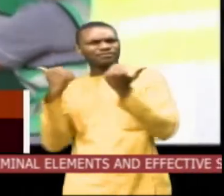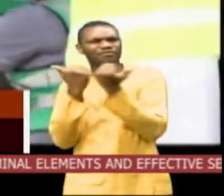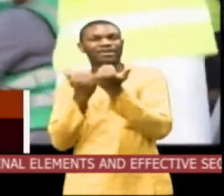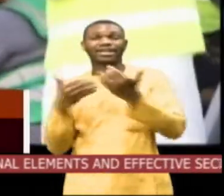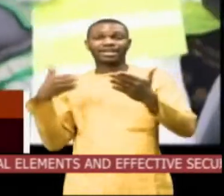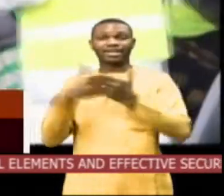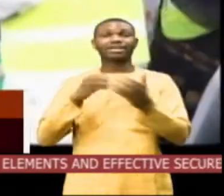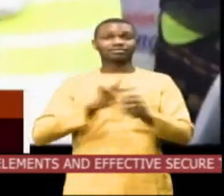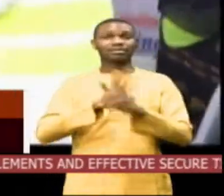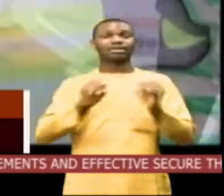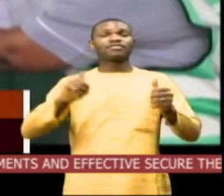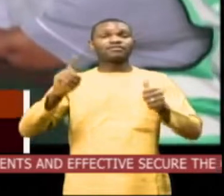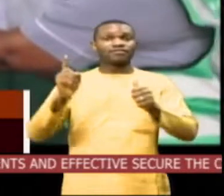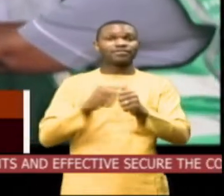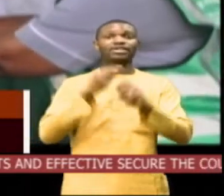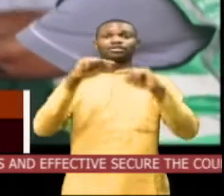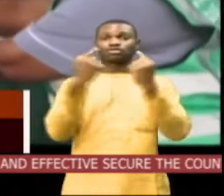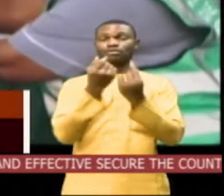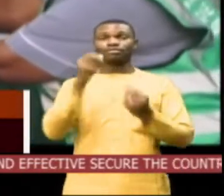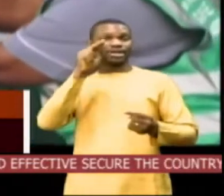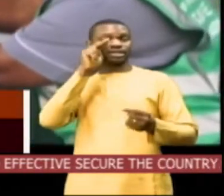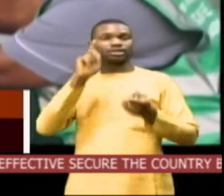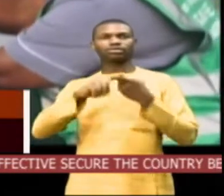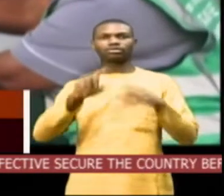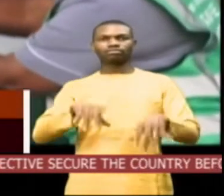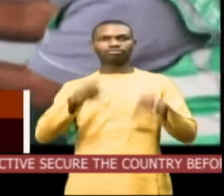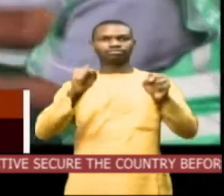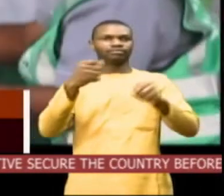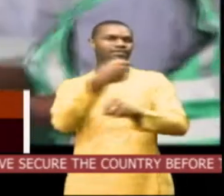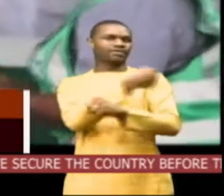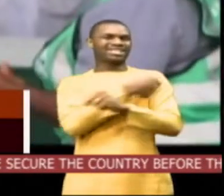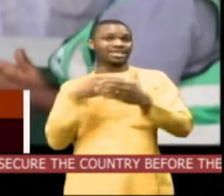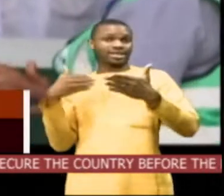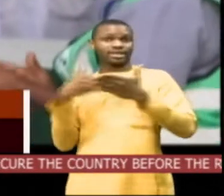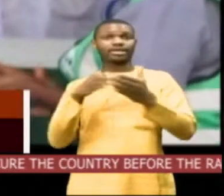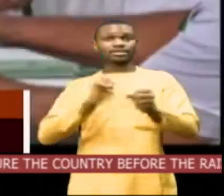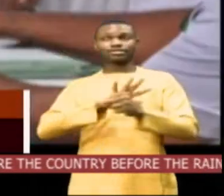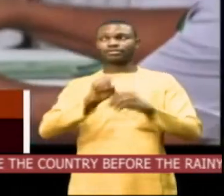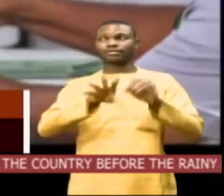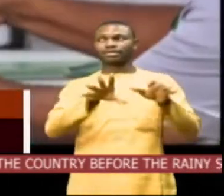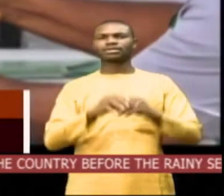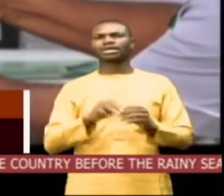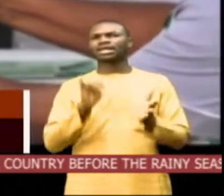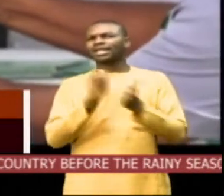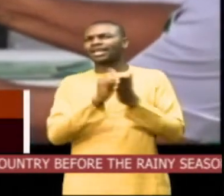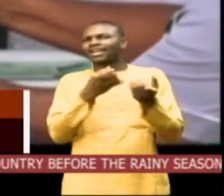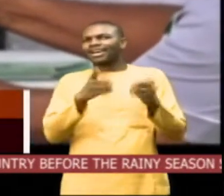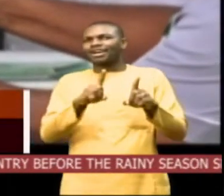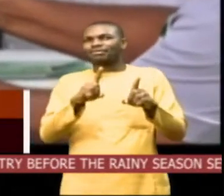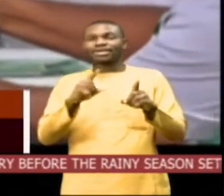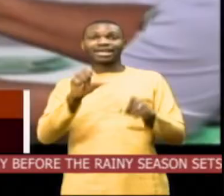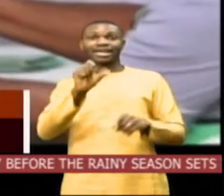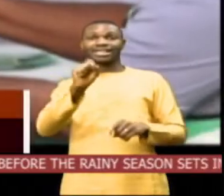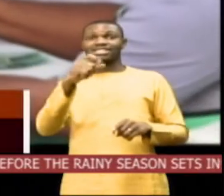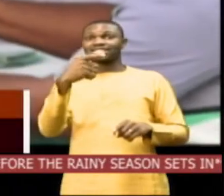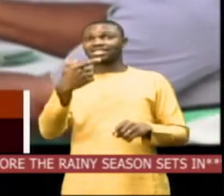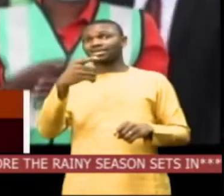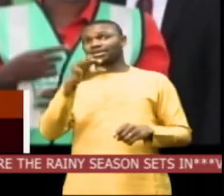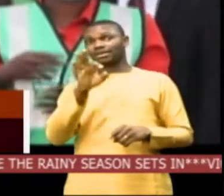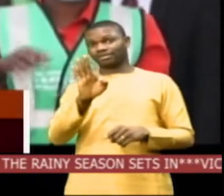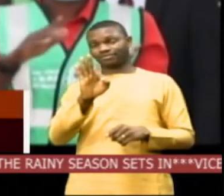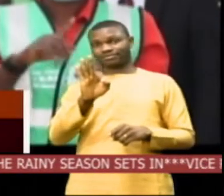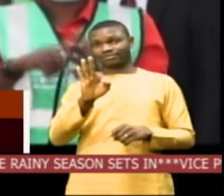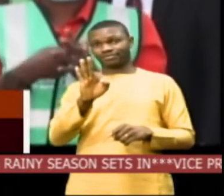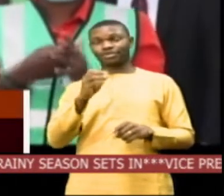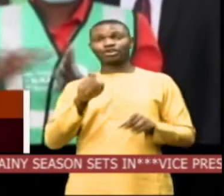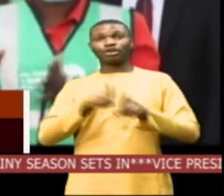first set of Nigerians to take the vaccine against the virus. A development that Secretary to the Government of the Federation